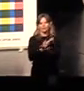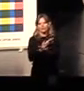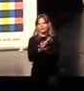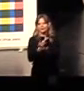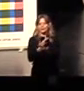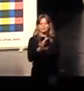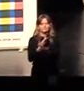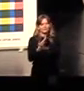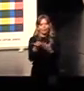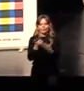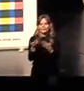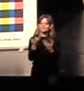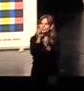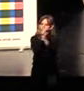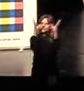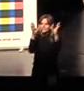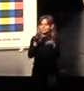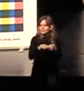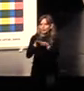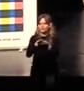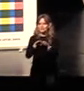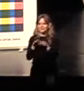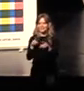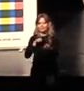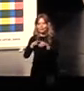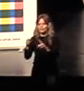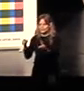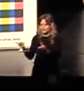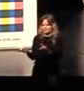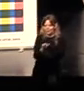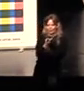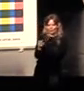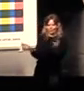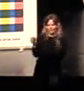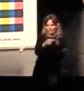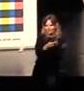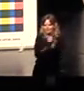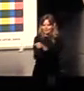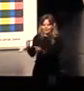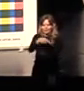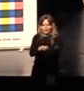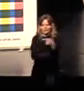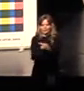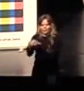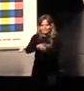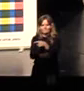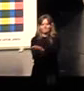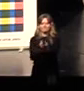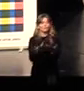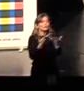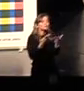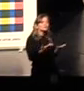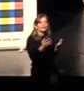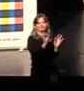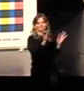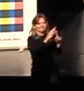democracy weavers bij green de de to both dan is to date no society in the world that